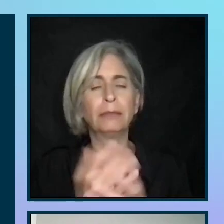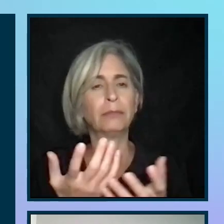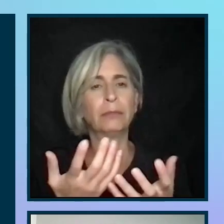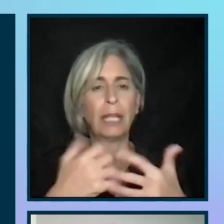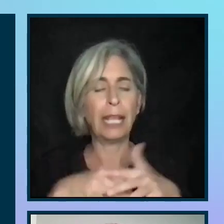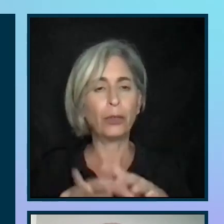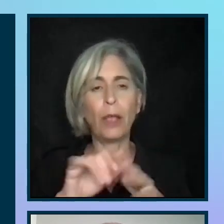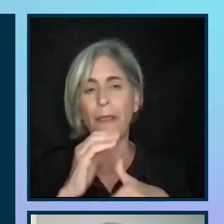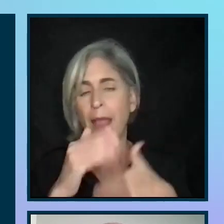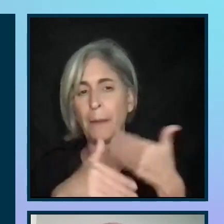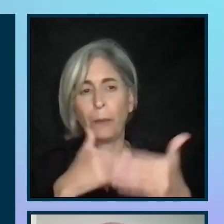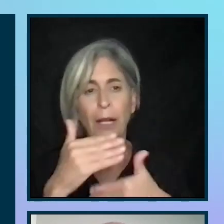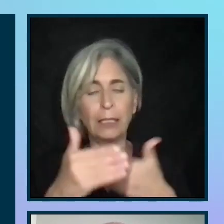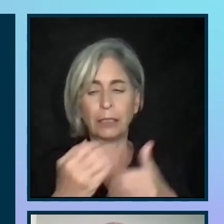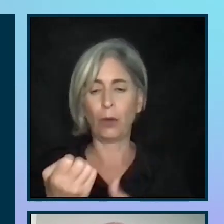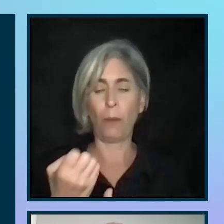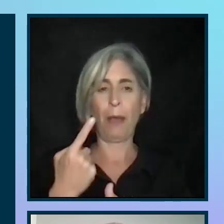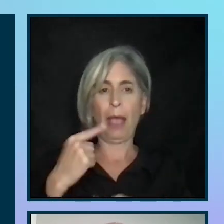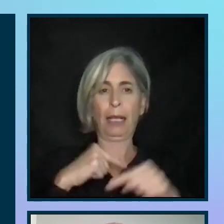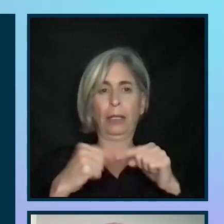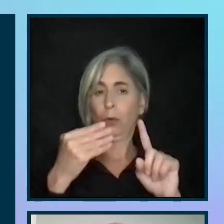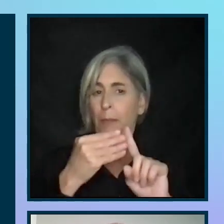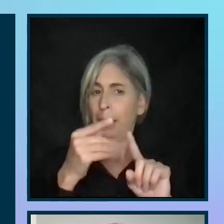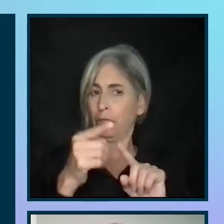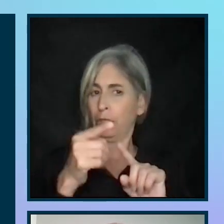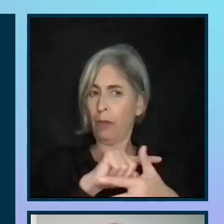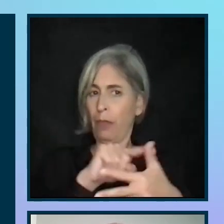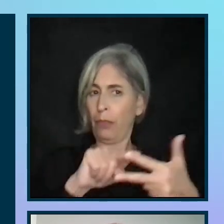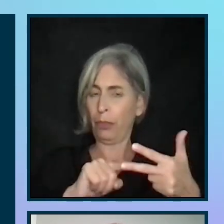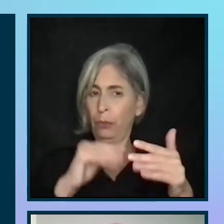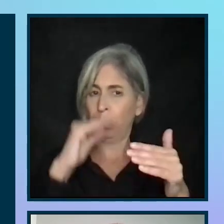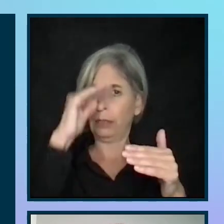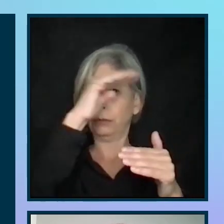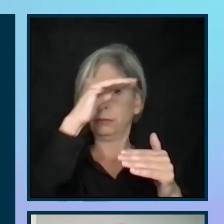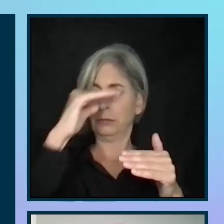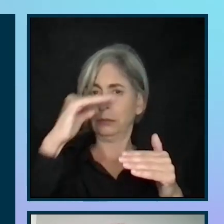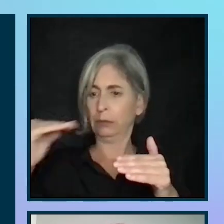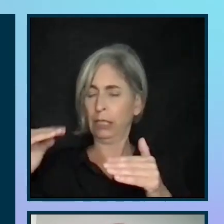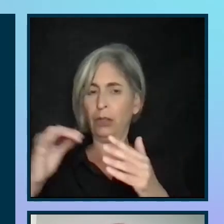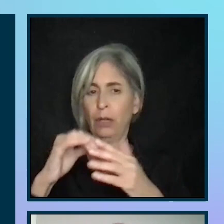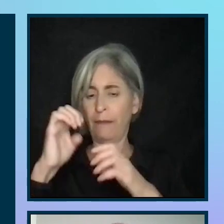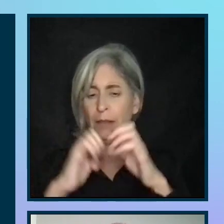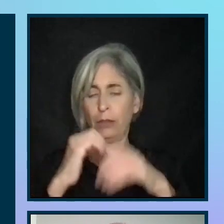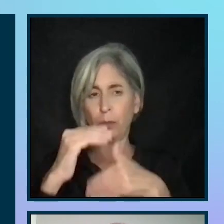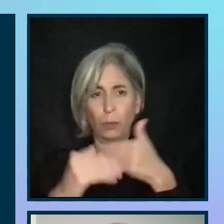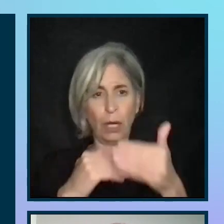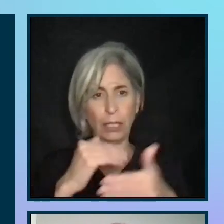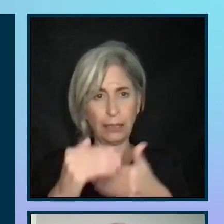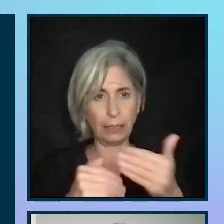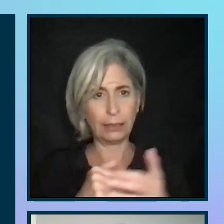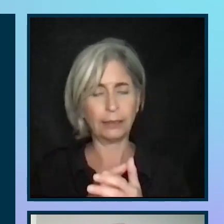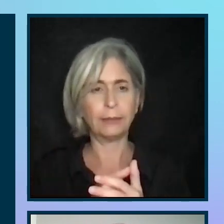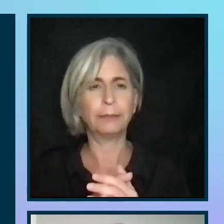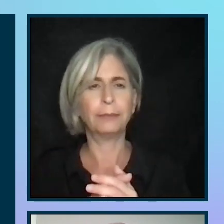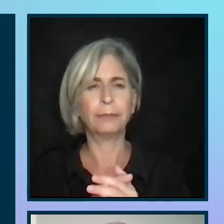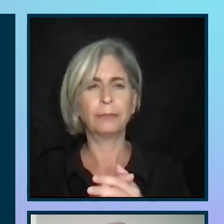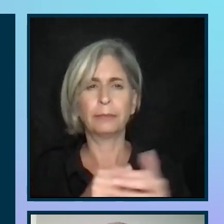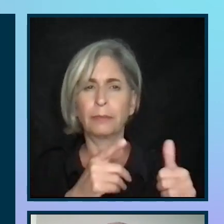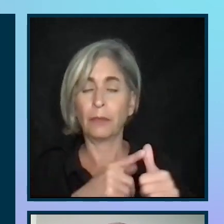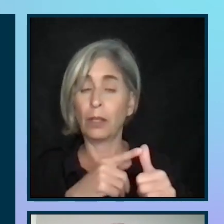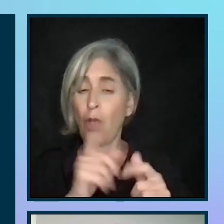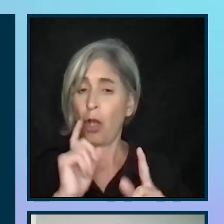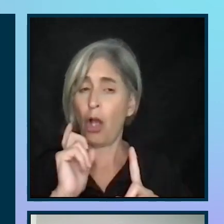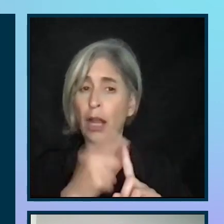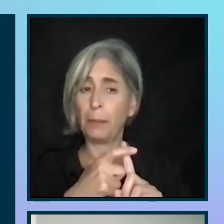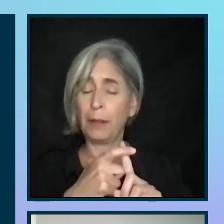that process, and I go back to remind you about the 3-tier evaluation steps that we have. We